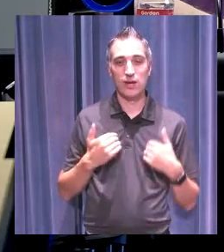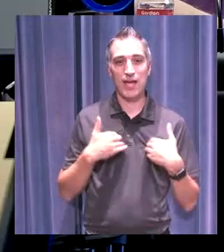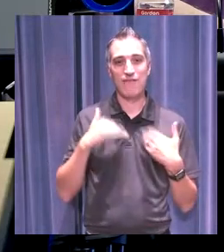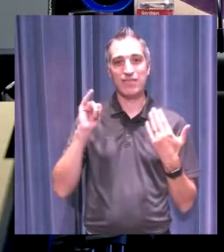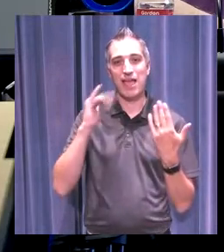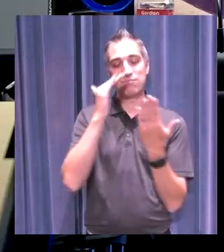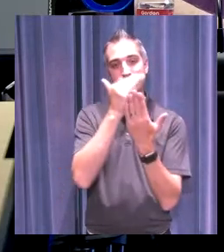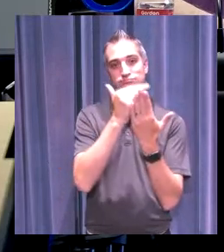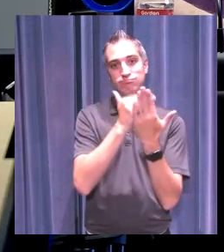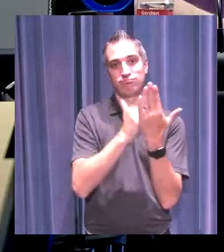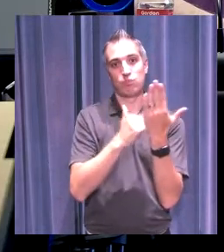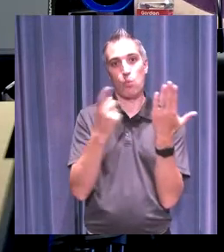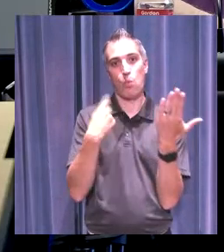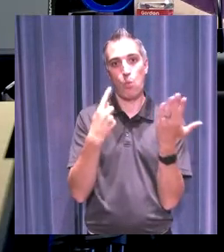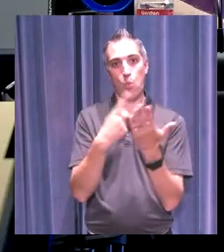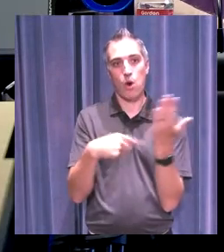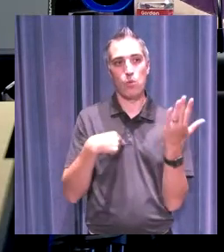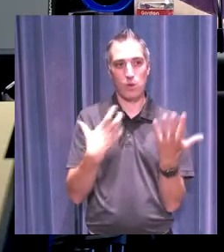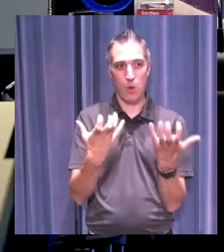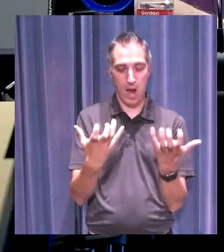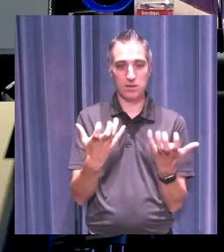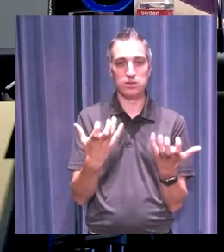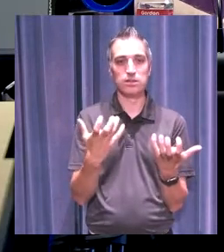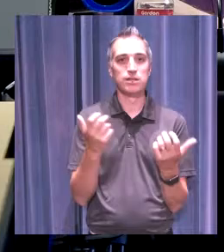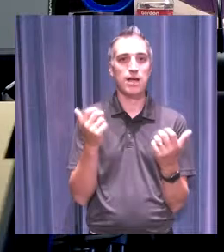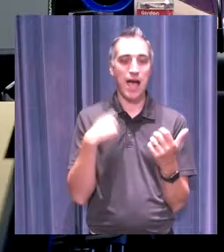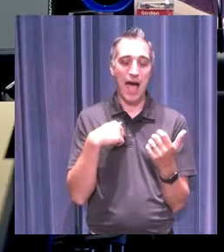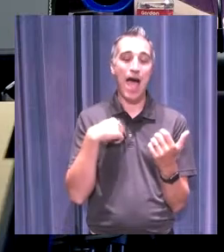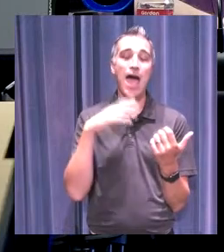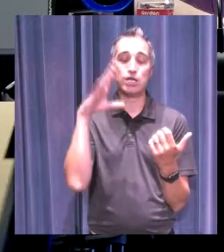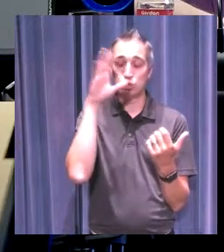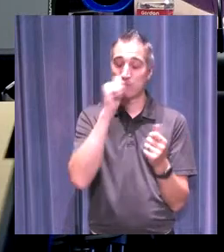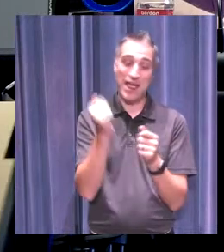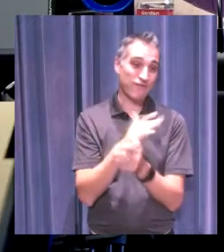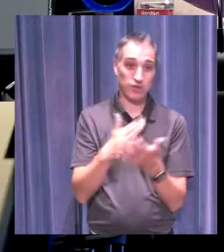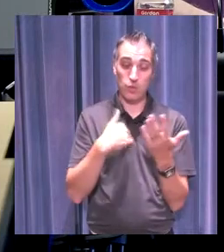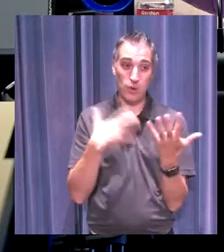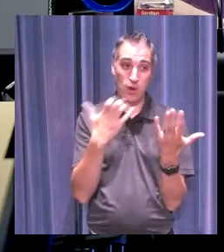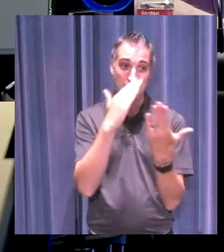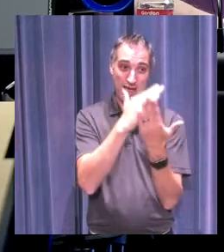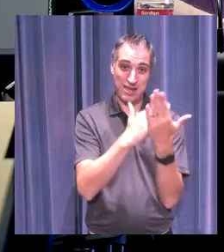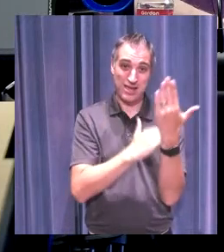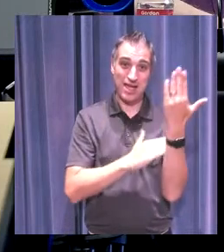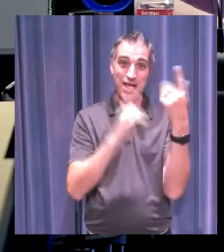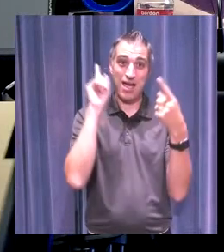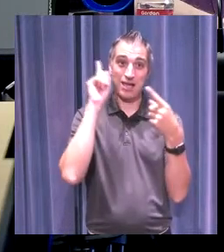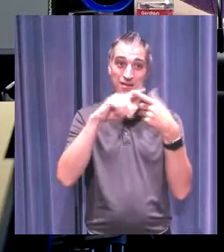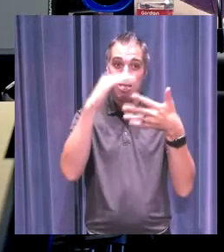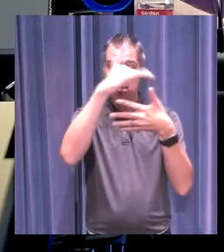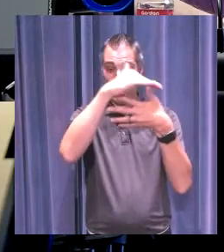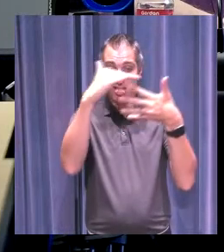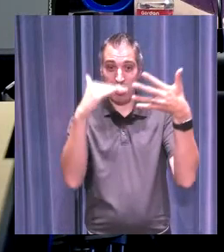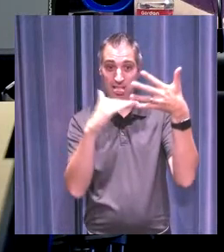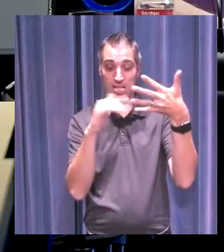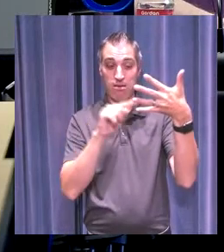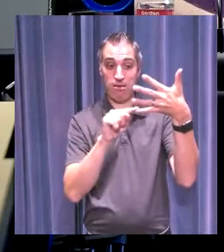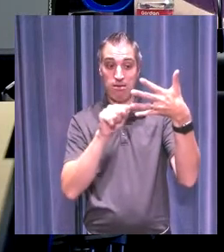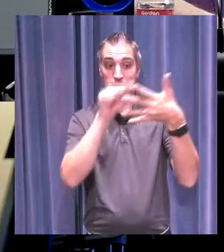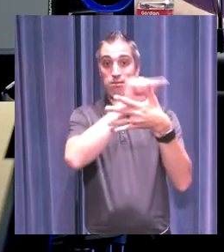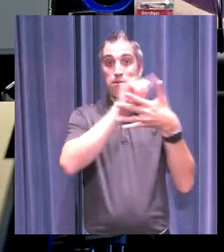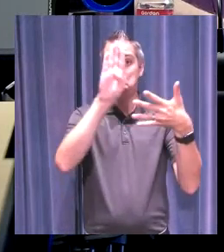shopping list up there, and I assumed everything on that long shopping list till we got to the bottom was all funded through the